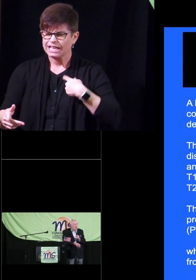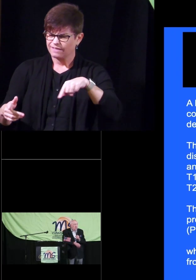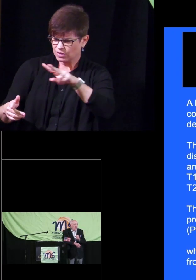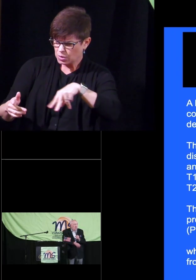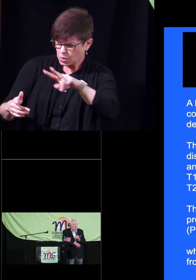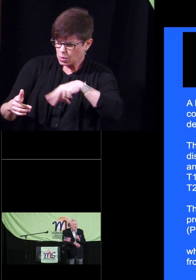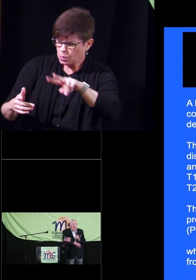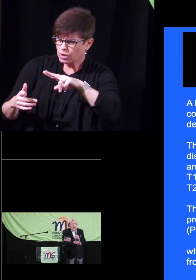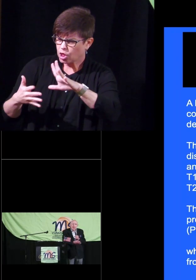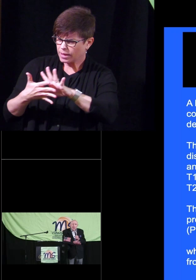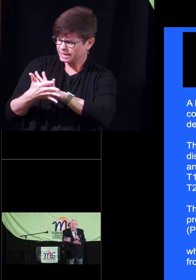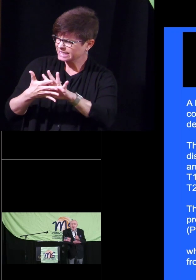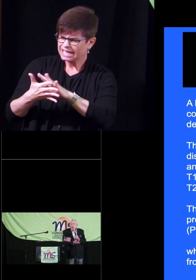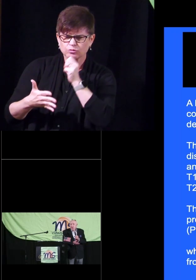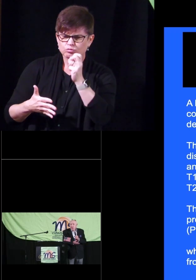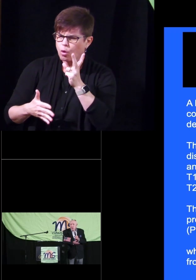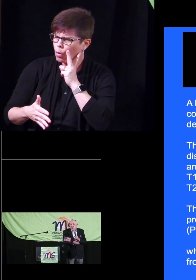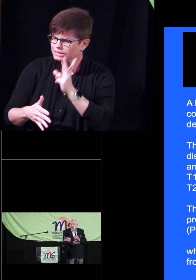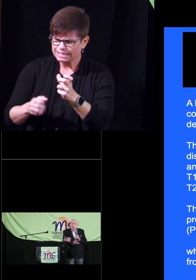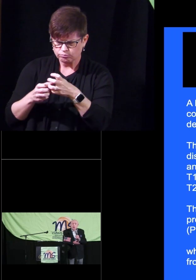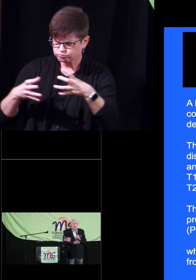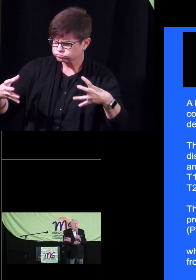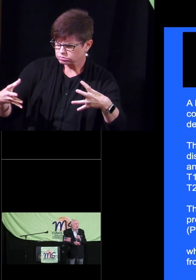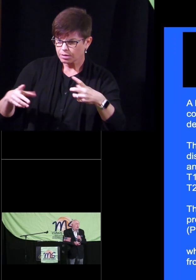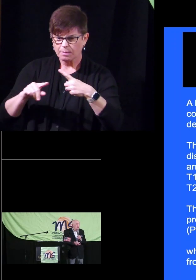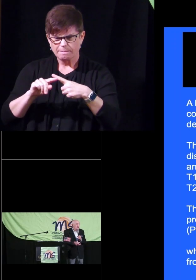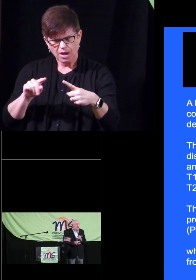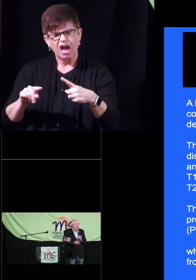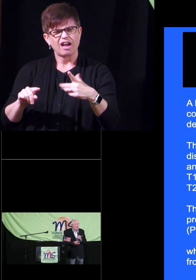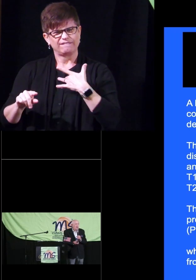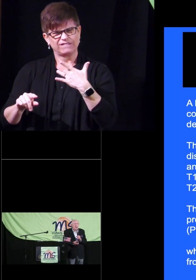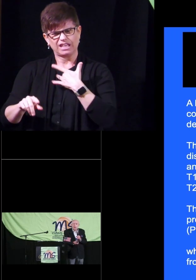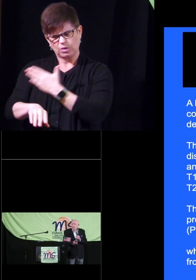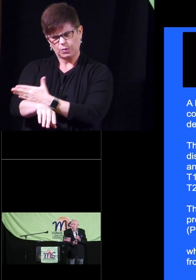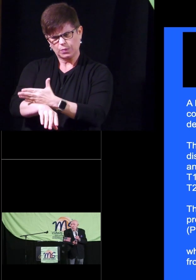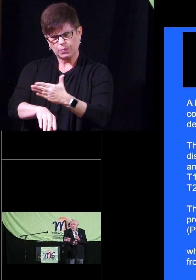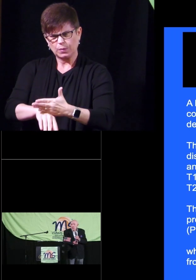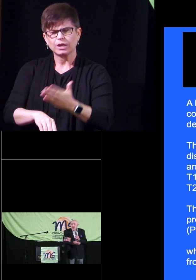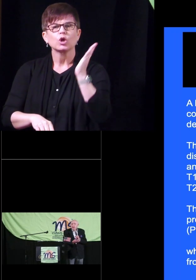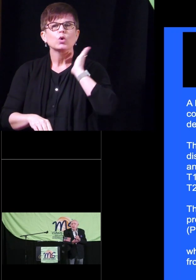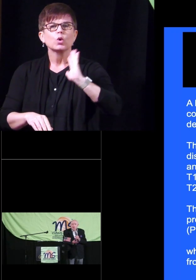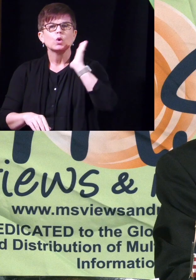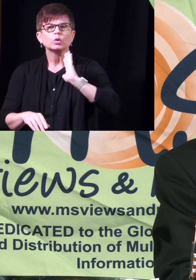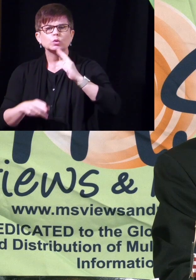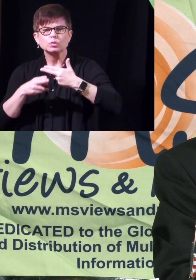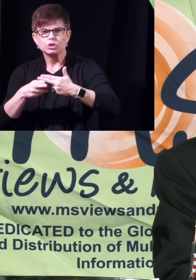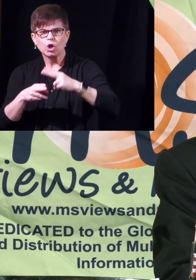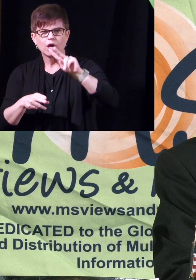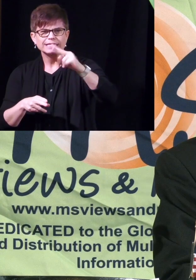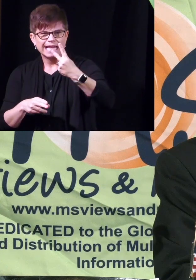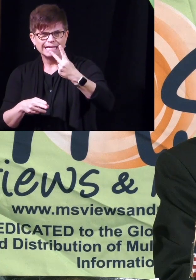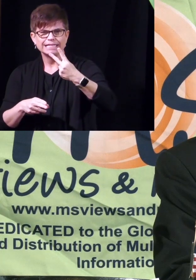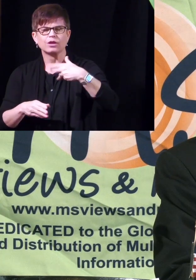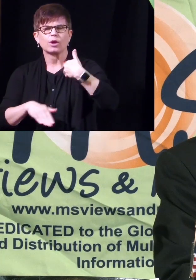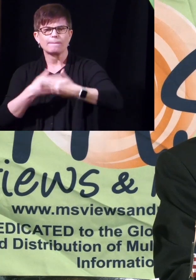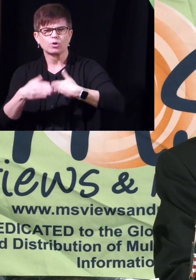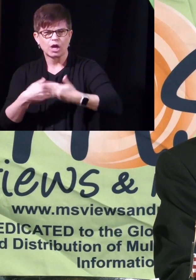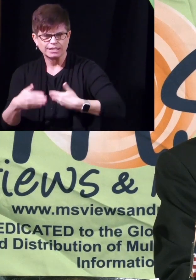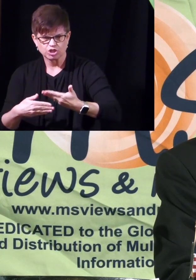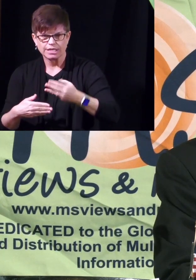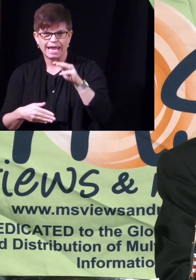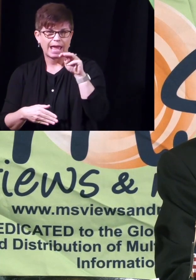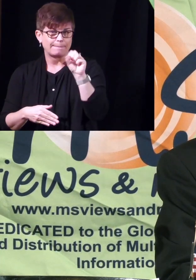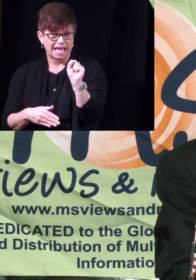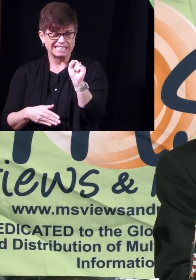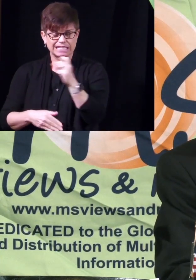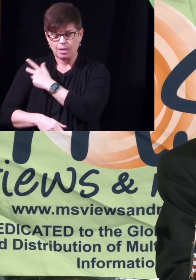no inflammation, and yet they're gradually getting worse. Is this what we used to call secondary progressive MS, that they're slowly progressing? So these